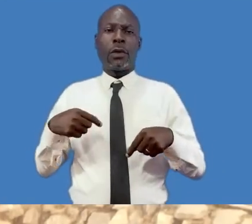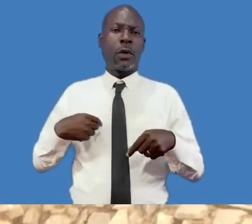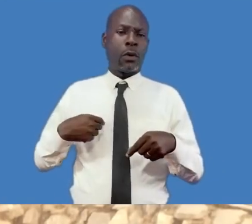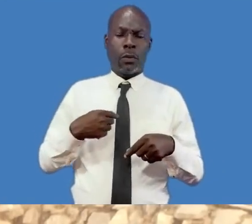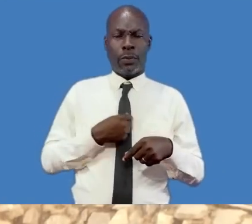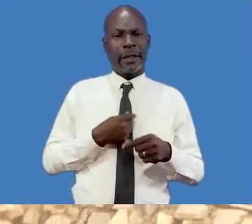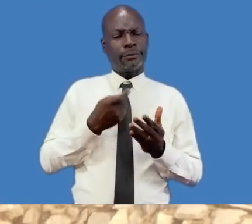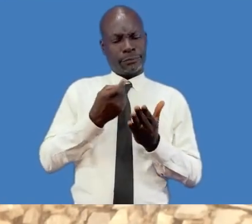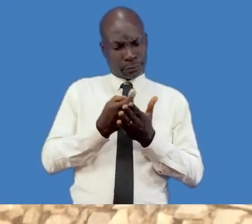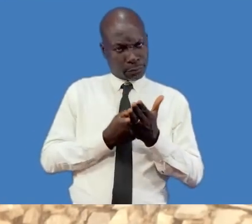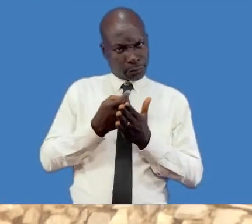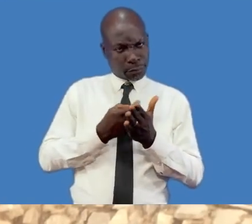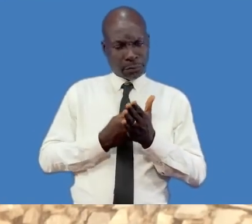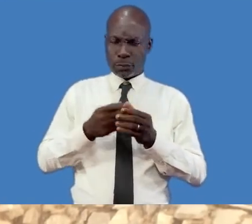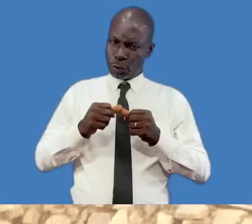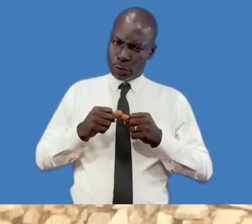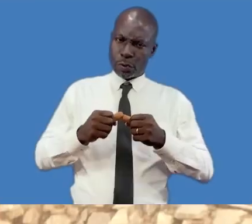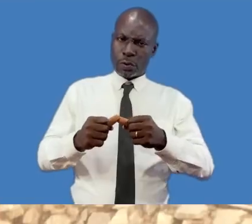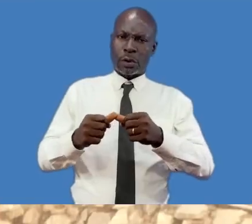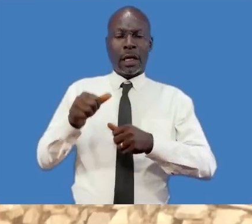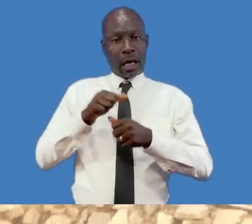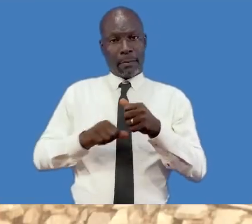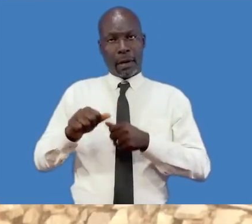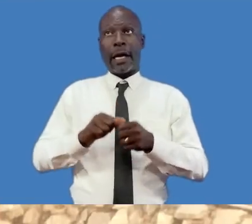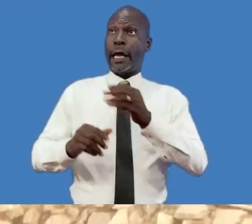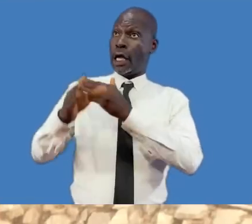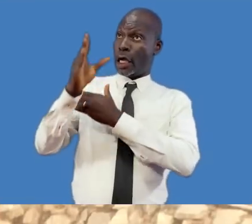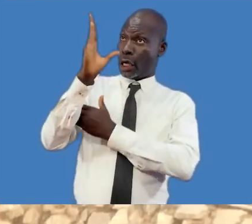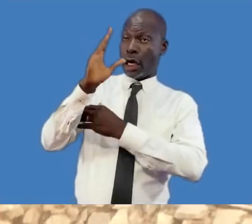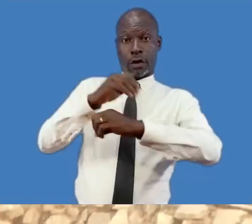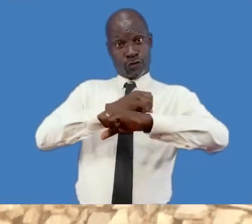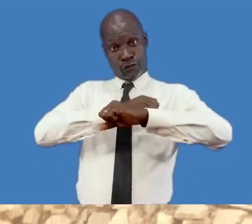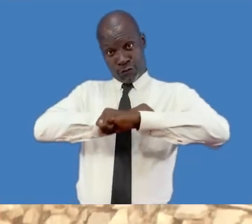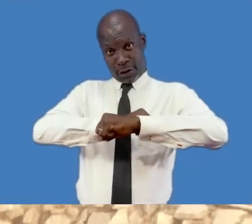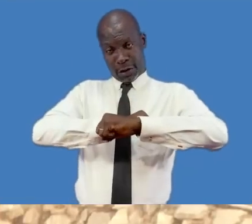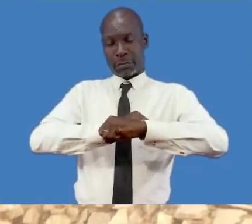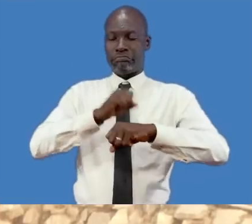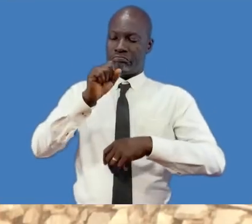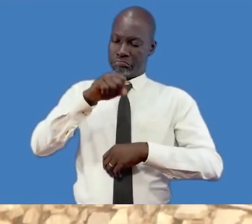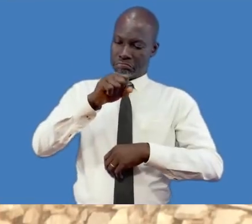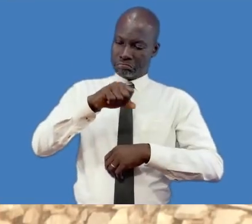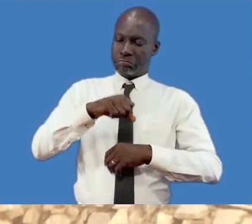me no ebetoa yadesua a efa God's protection no aso